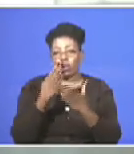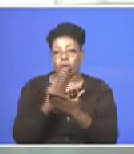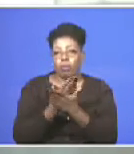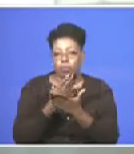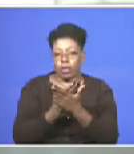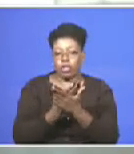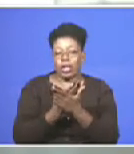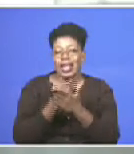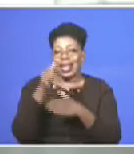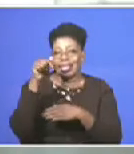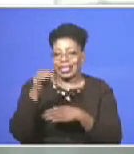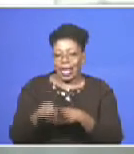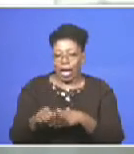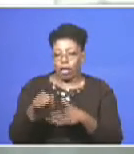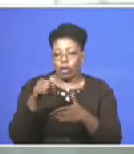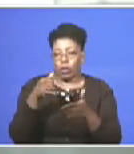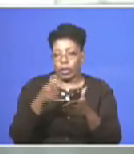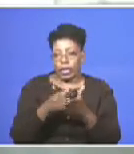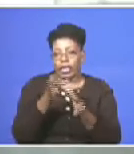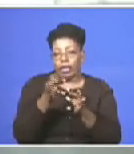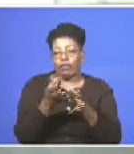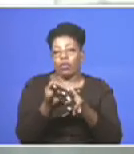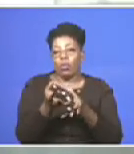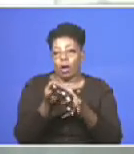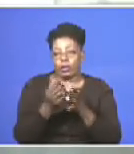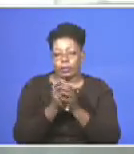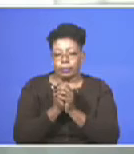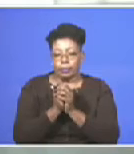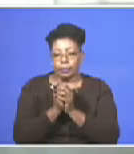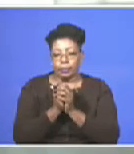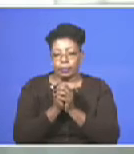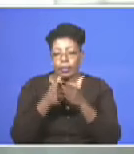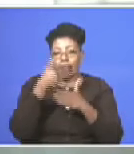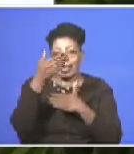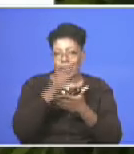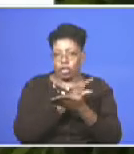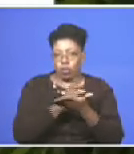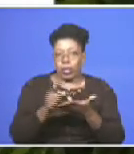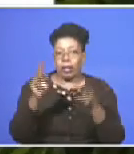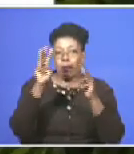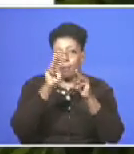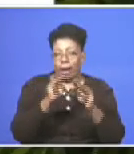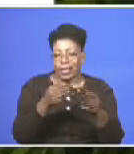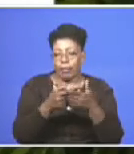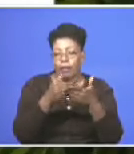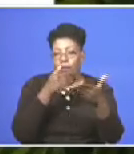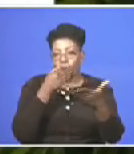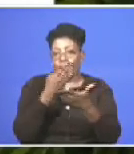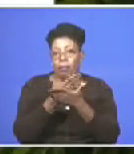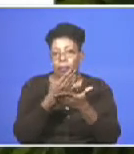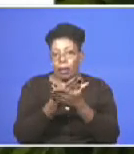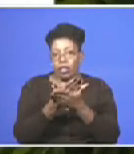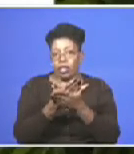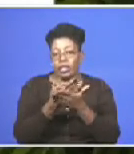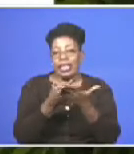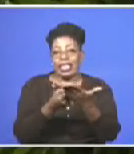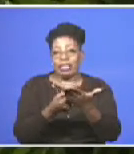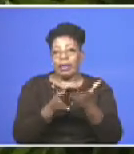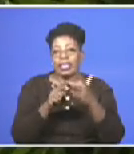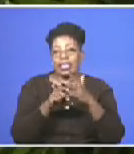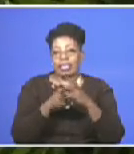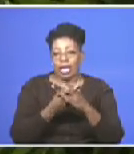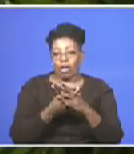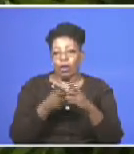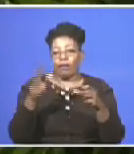budget tables if you wish. Next week, Monday, before the budget debate starts, the